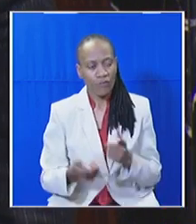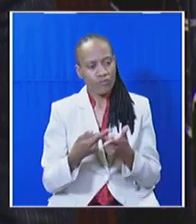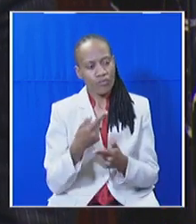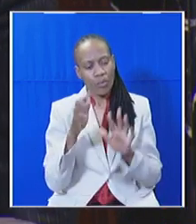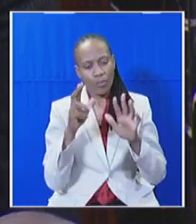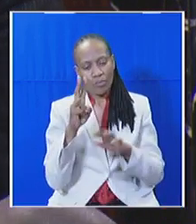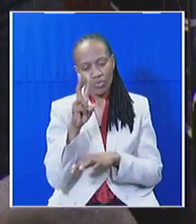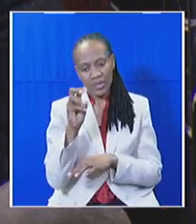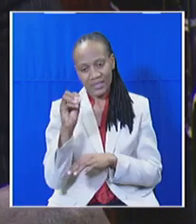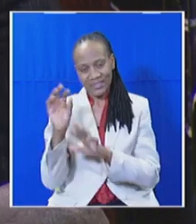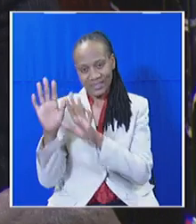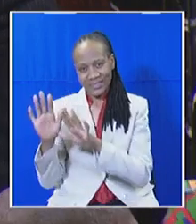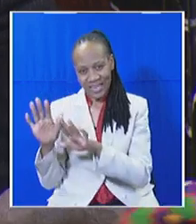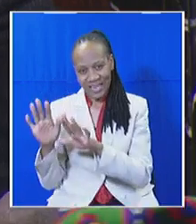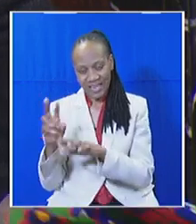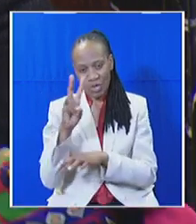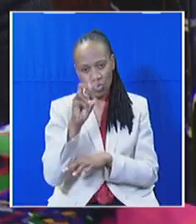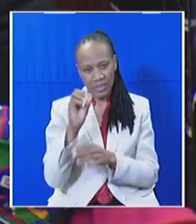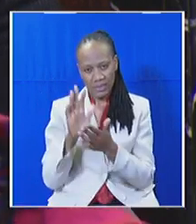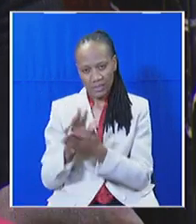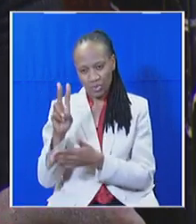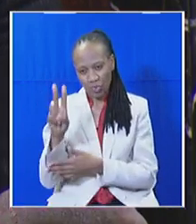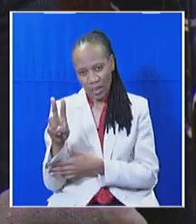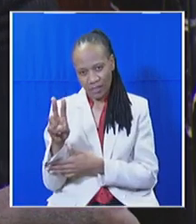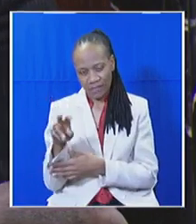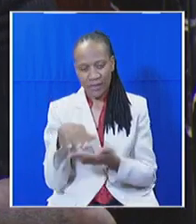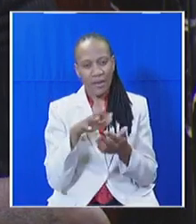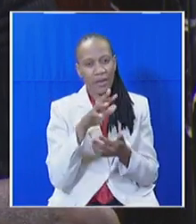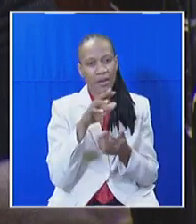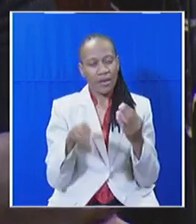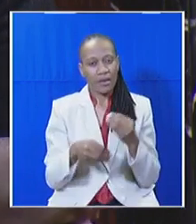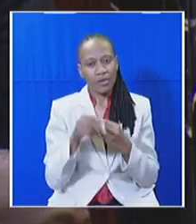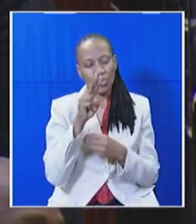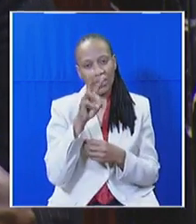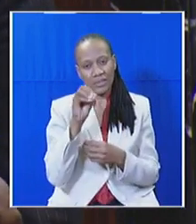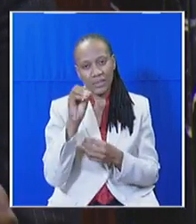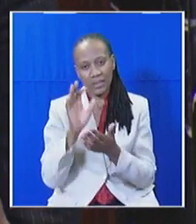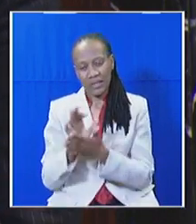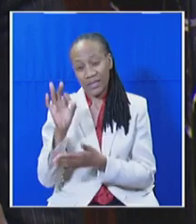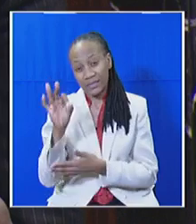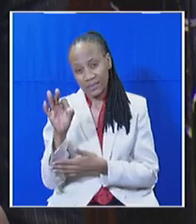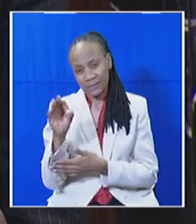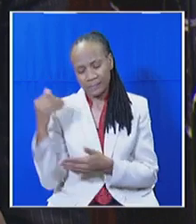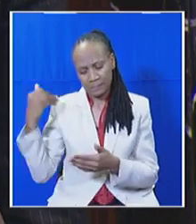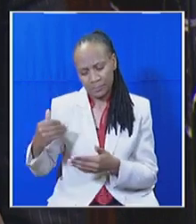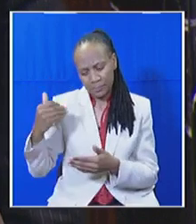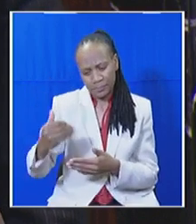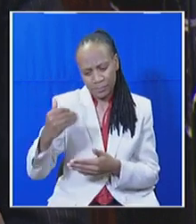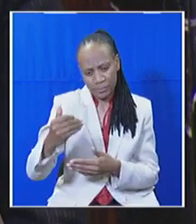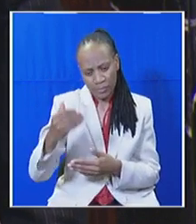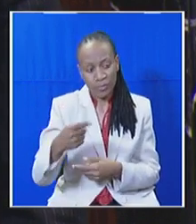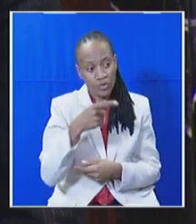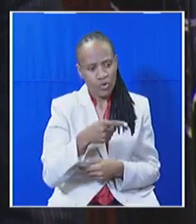2010, 2012, and 2013. And you have assured